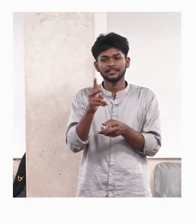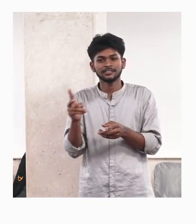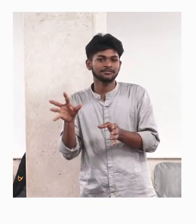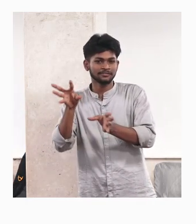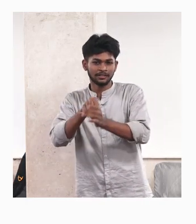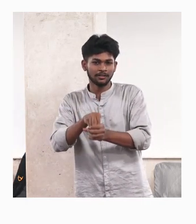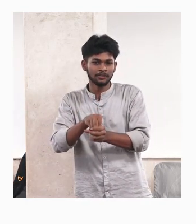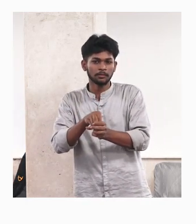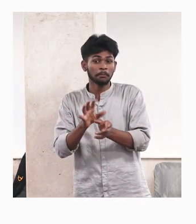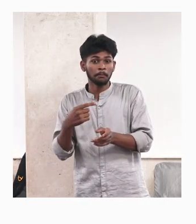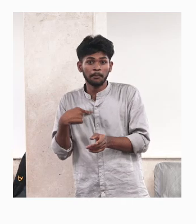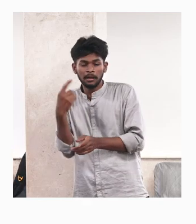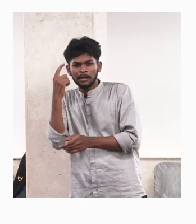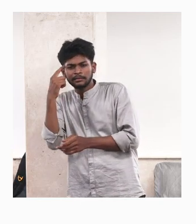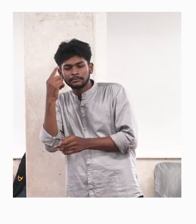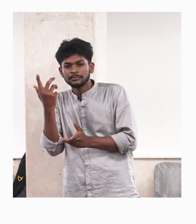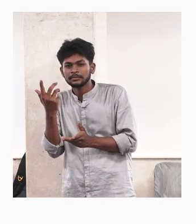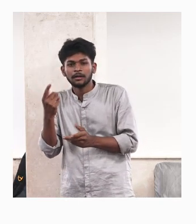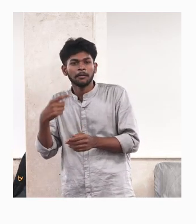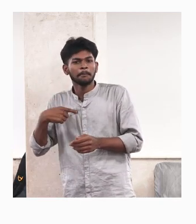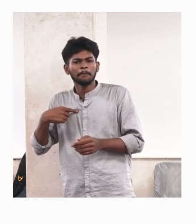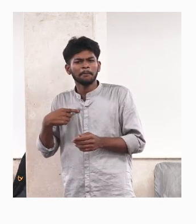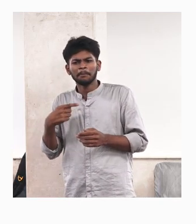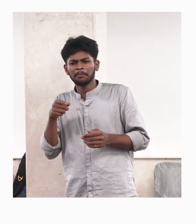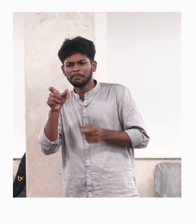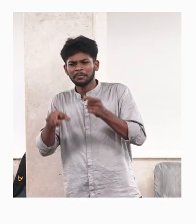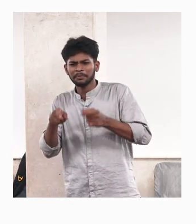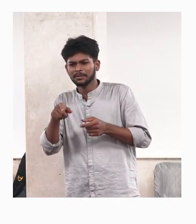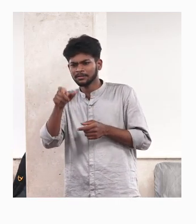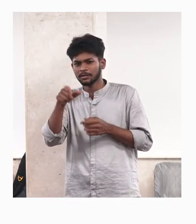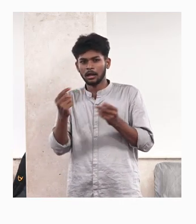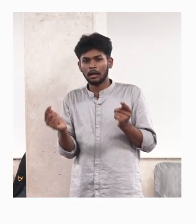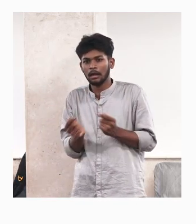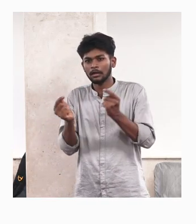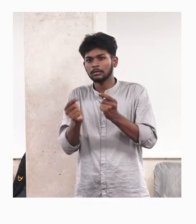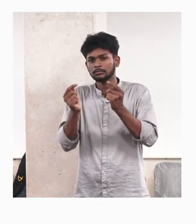Every time when I think of it, what about if the caregiver is